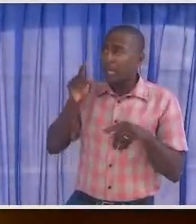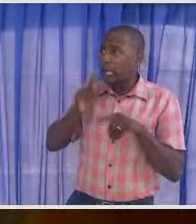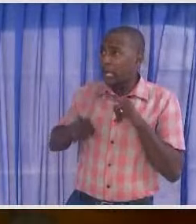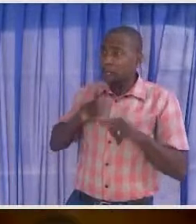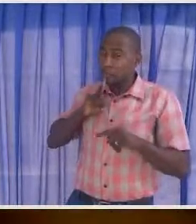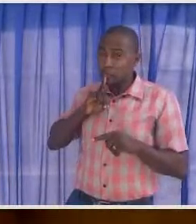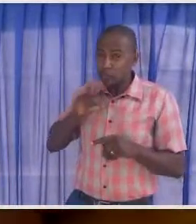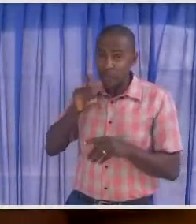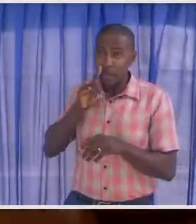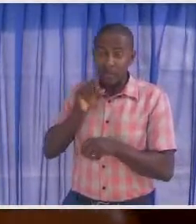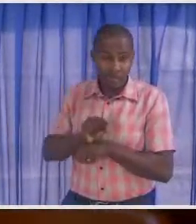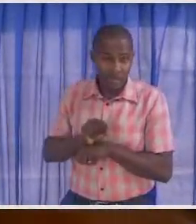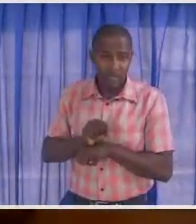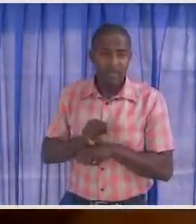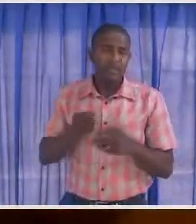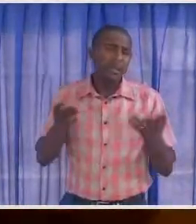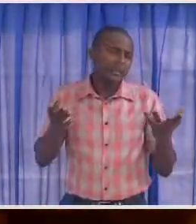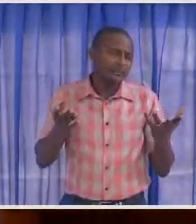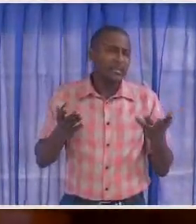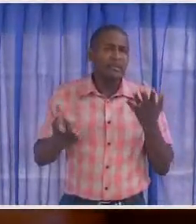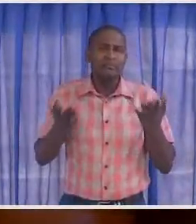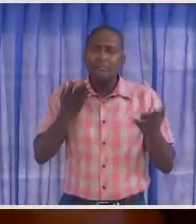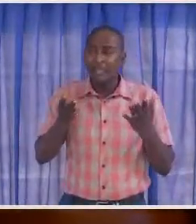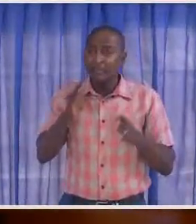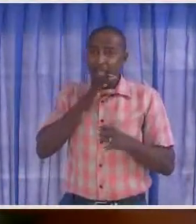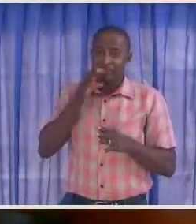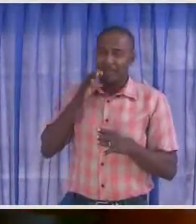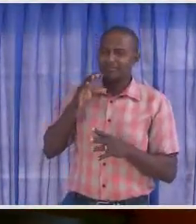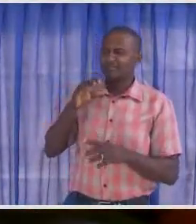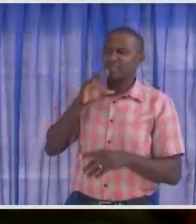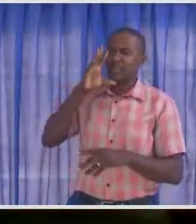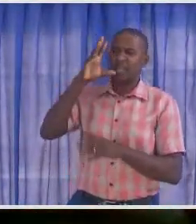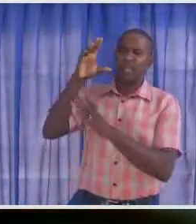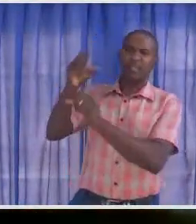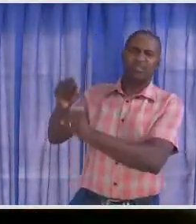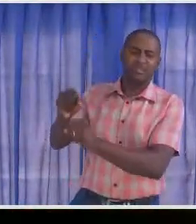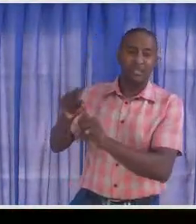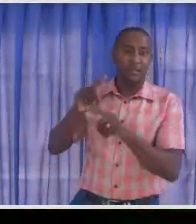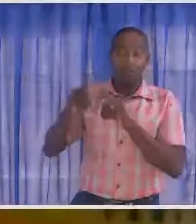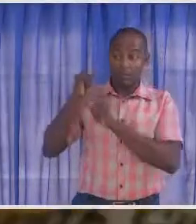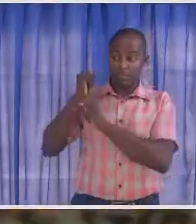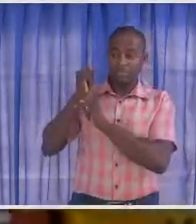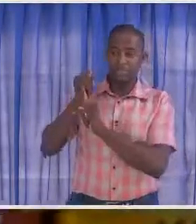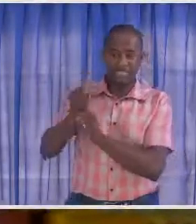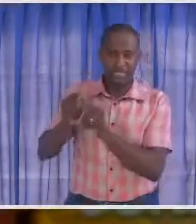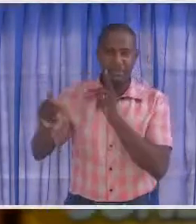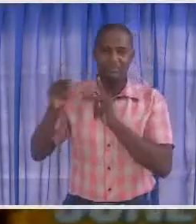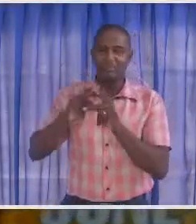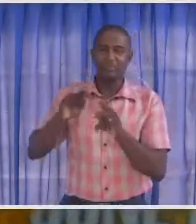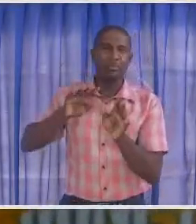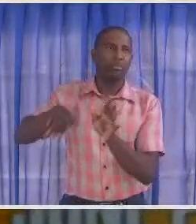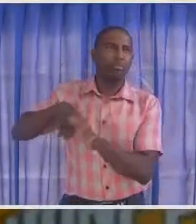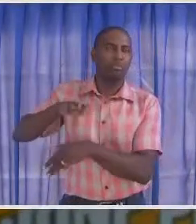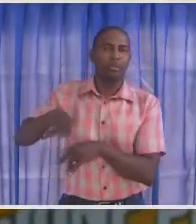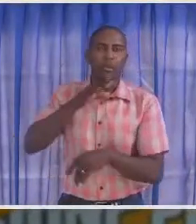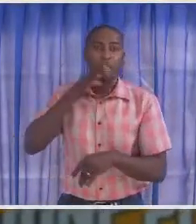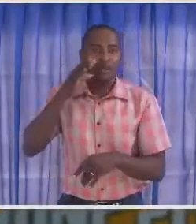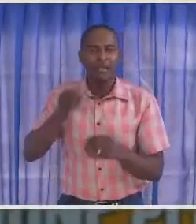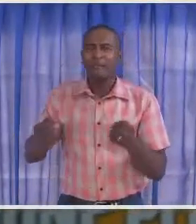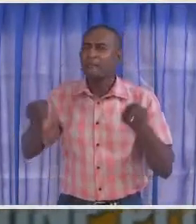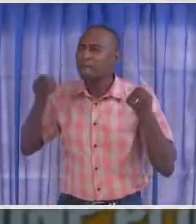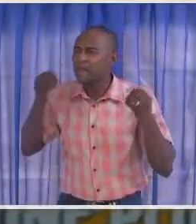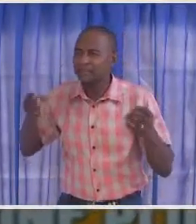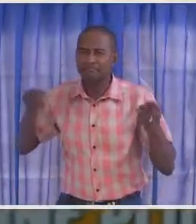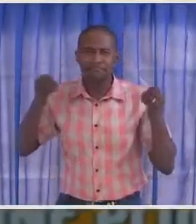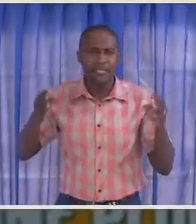anything else. So even though it may not be as attractive as, traditionally been seen, there are quite a bit of opportunities. There are